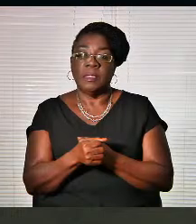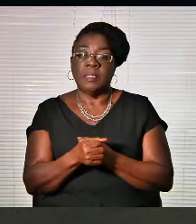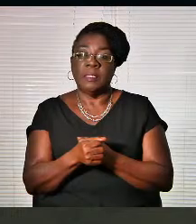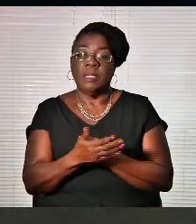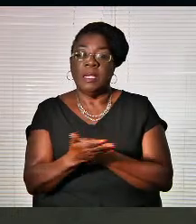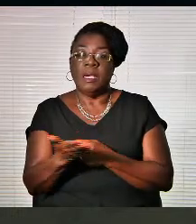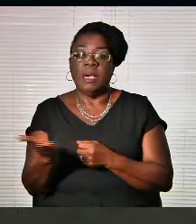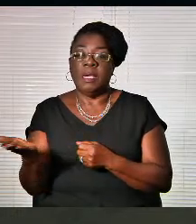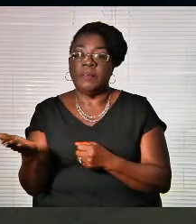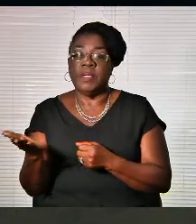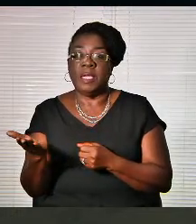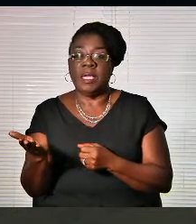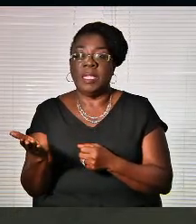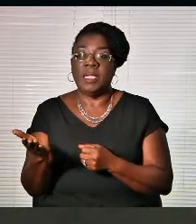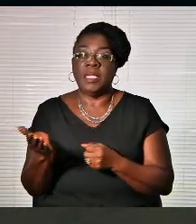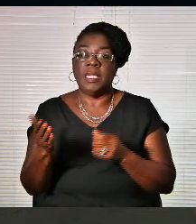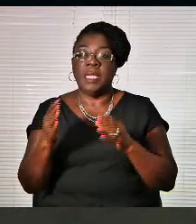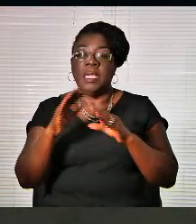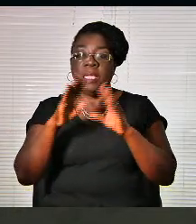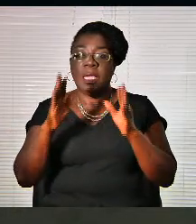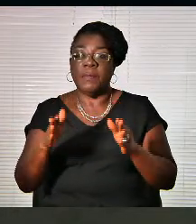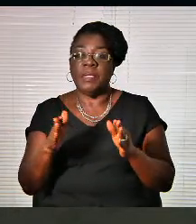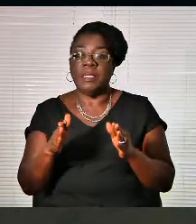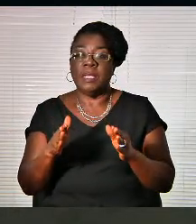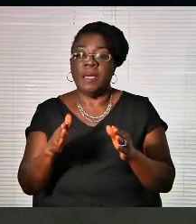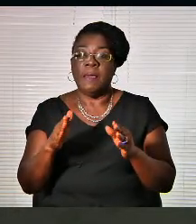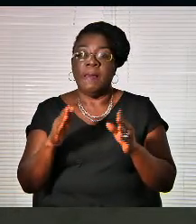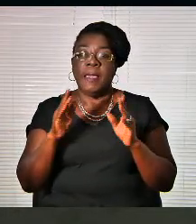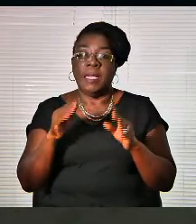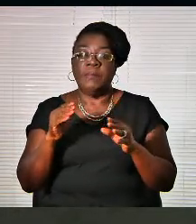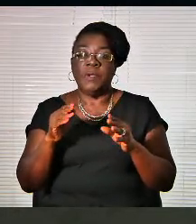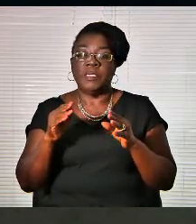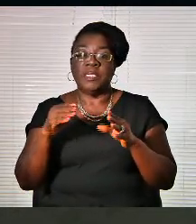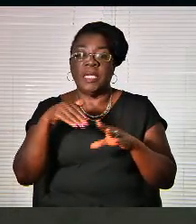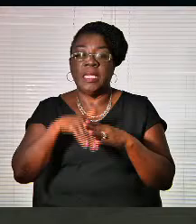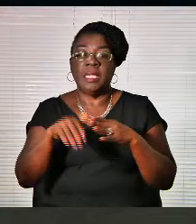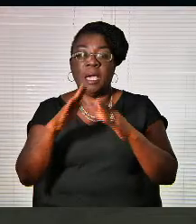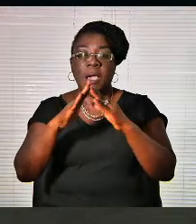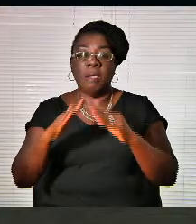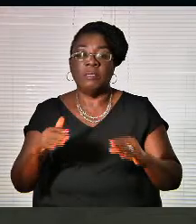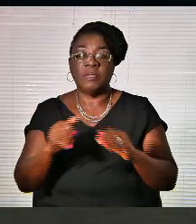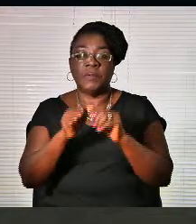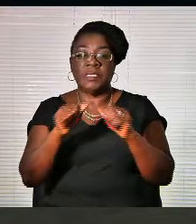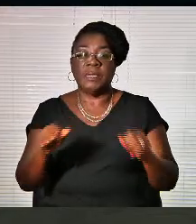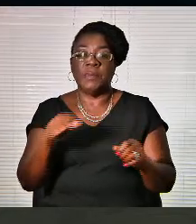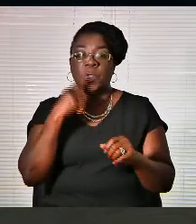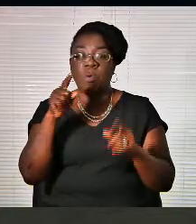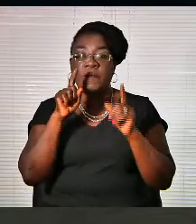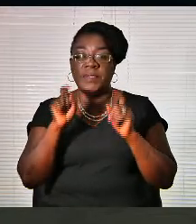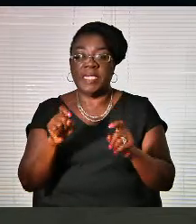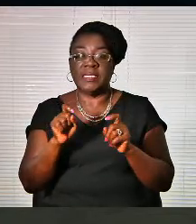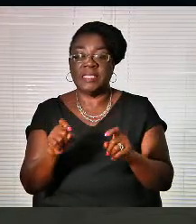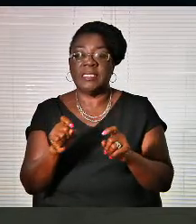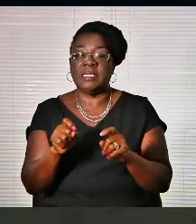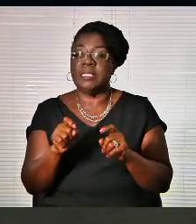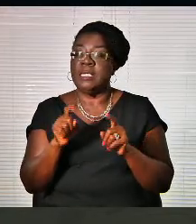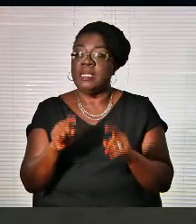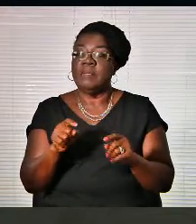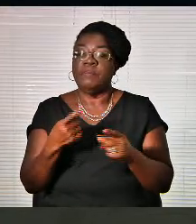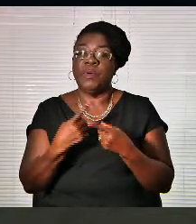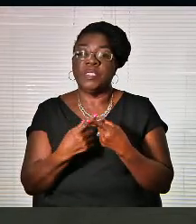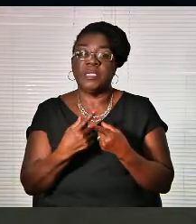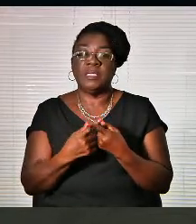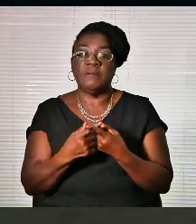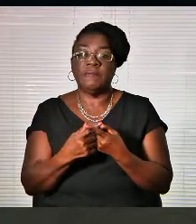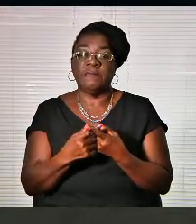there currently any cabinet ministers that have tested positive for COVID-19 or is currently in isolation with the virus or suspected